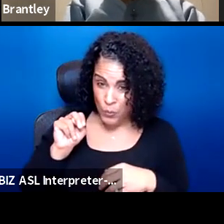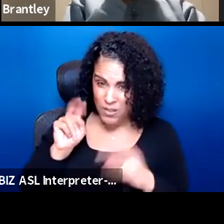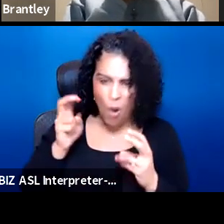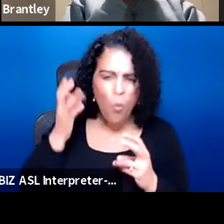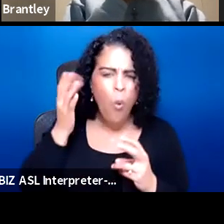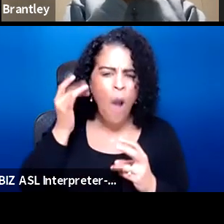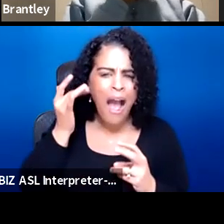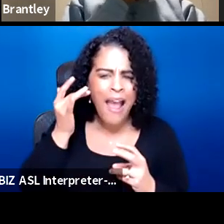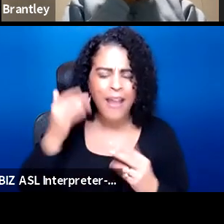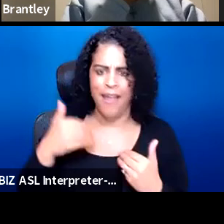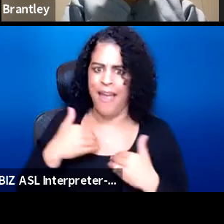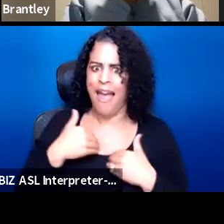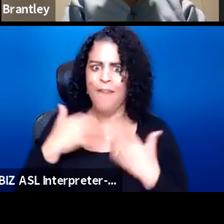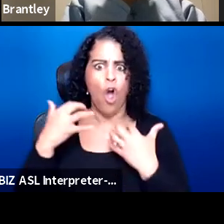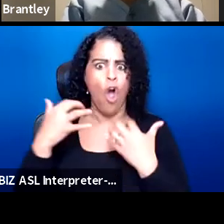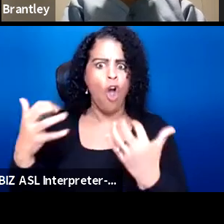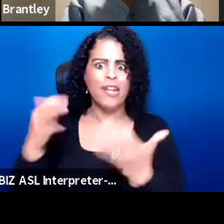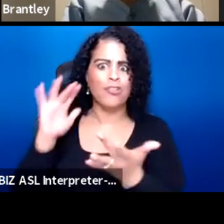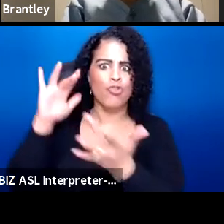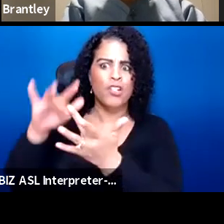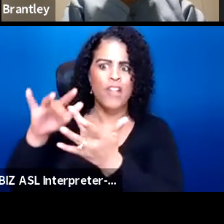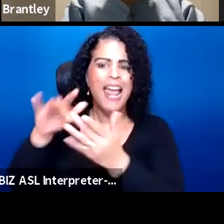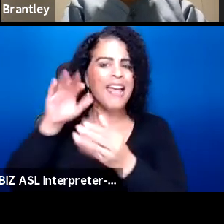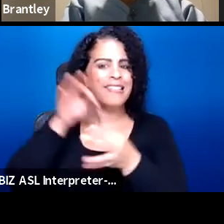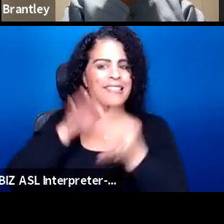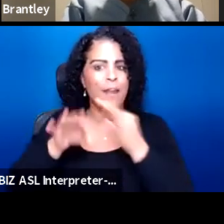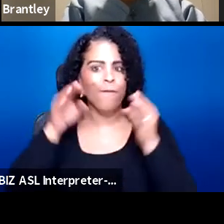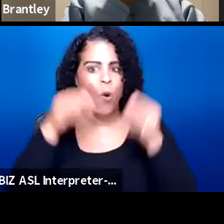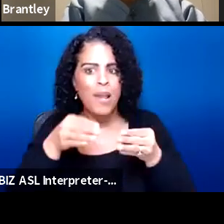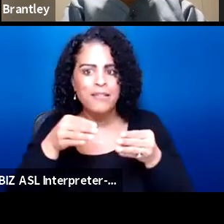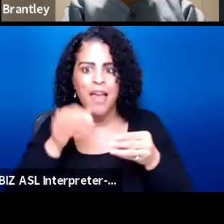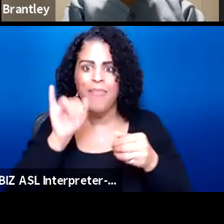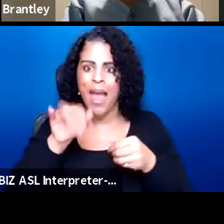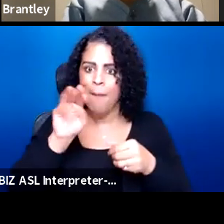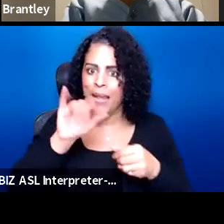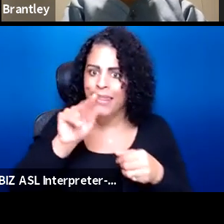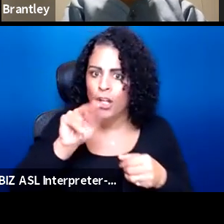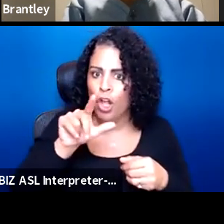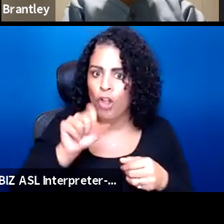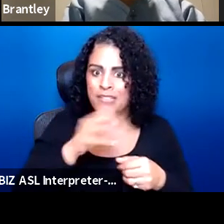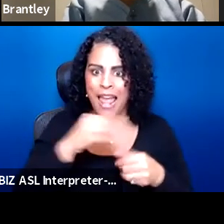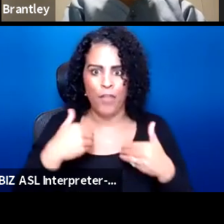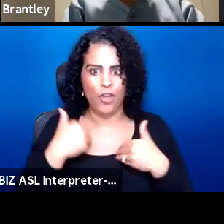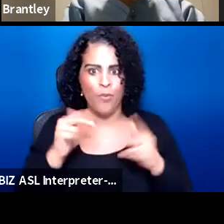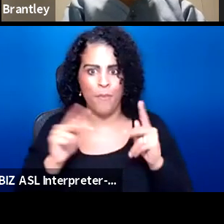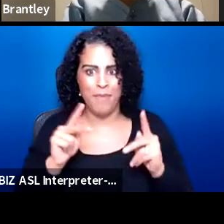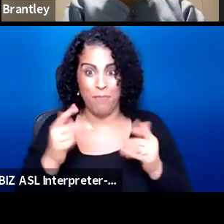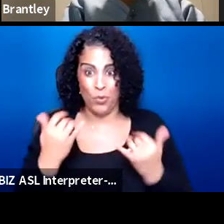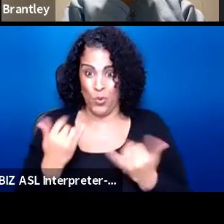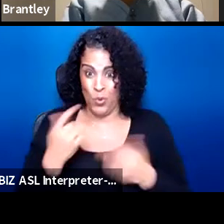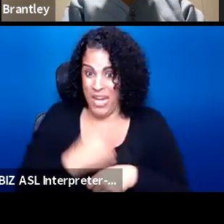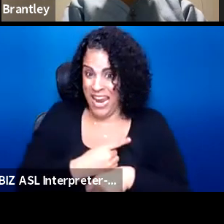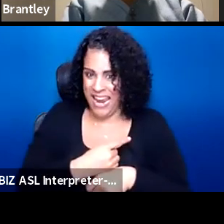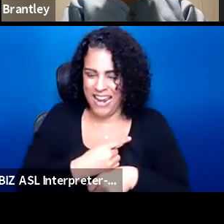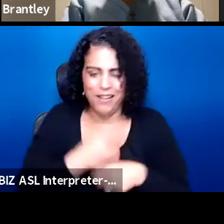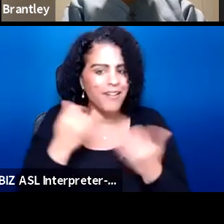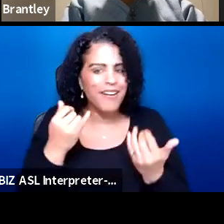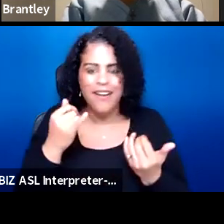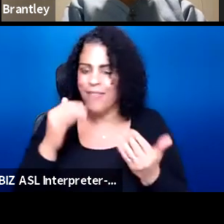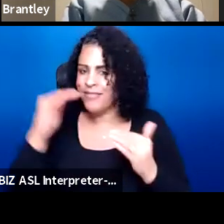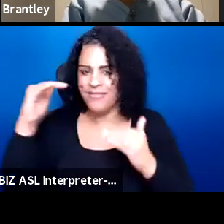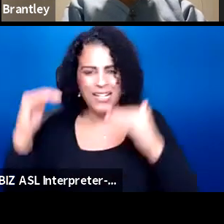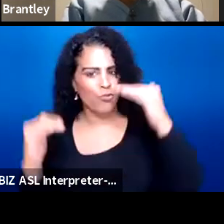there is a whole audience that they're reaching out to instead of focusing on the millennials and the youth of today. It's just this proportion that